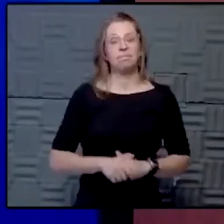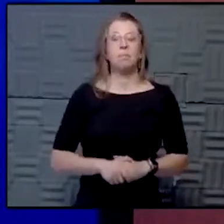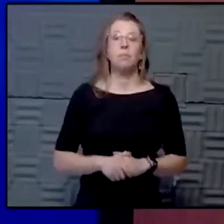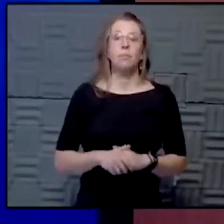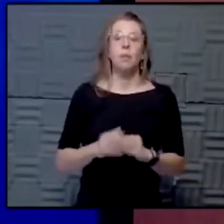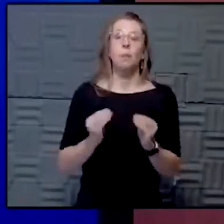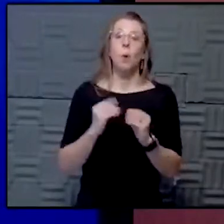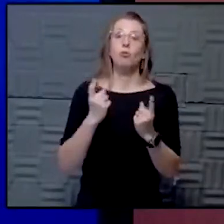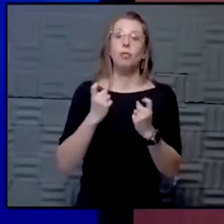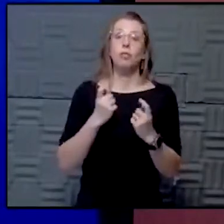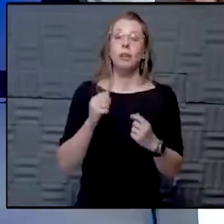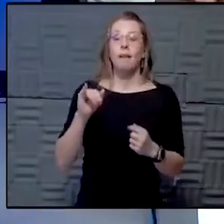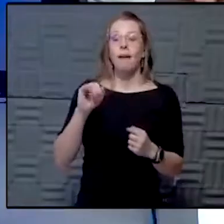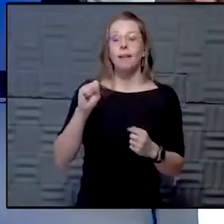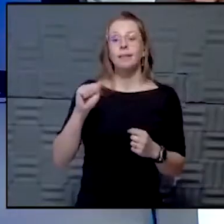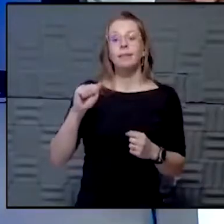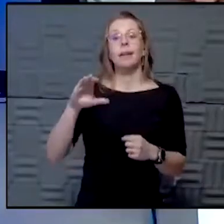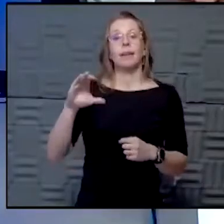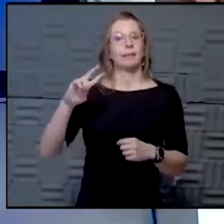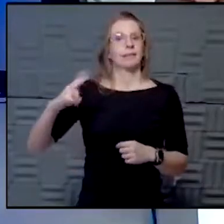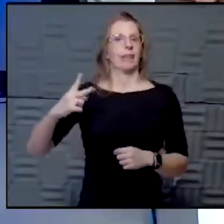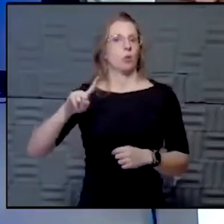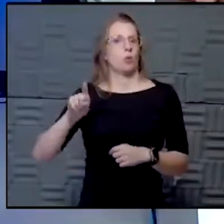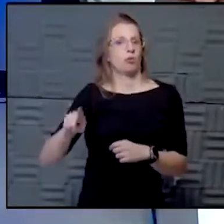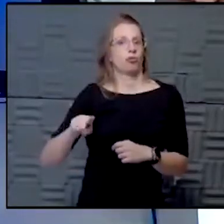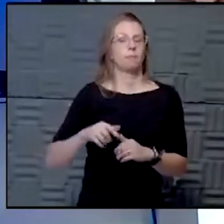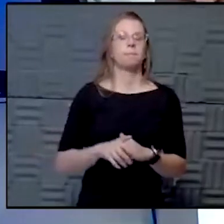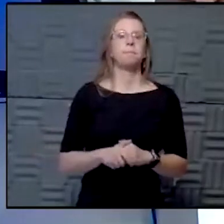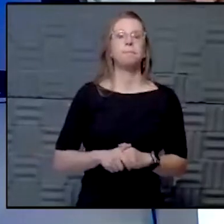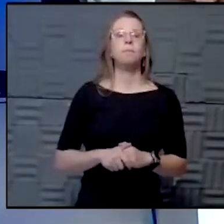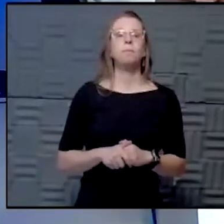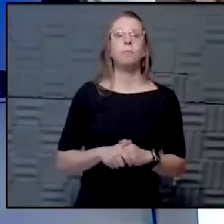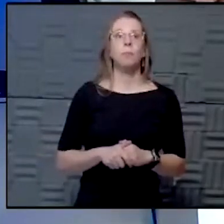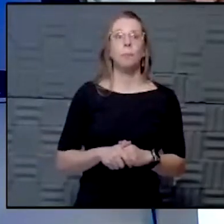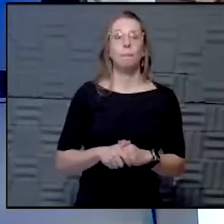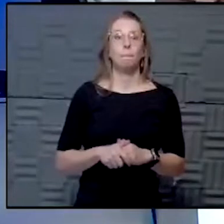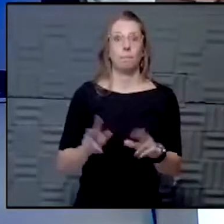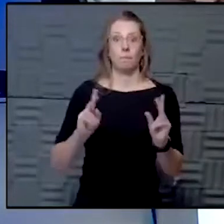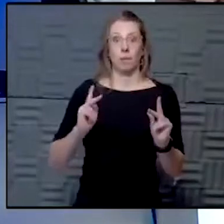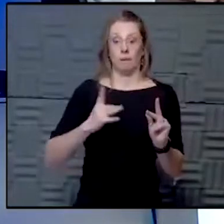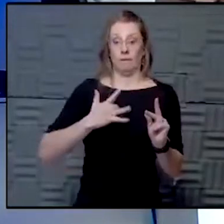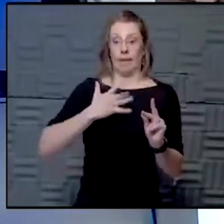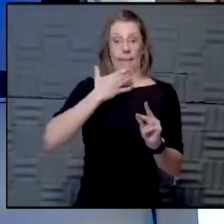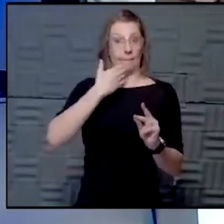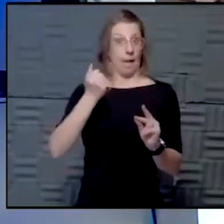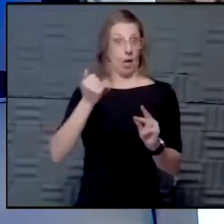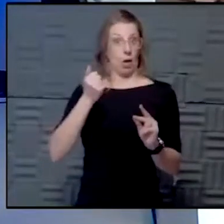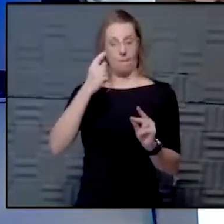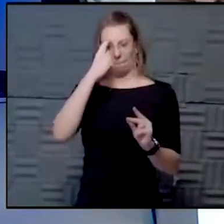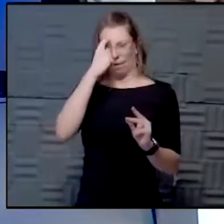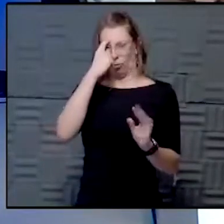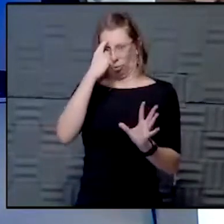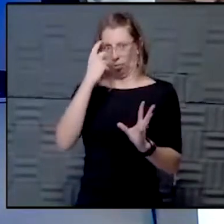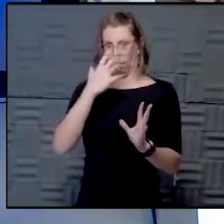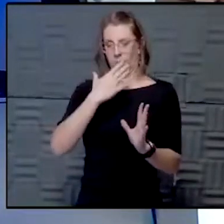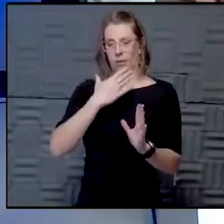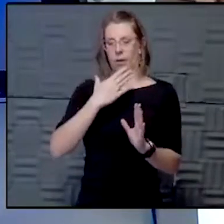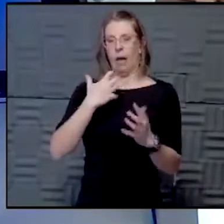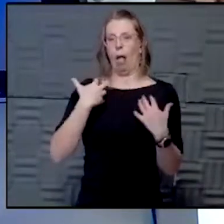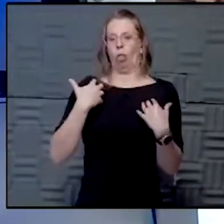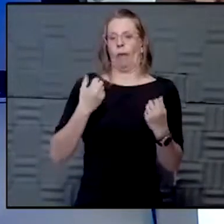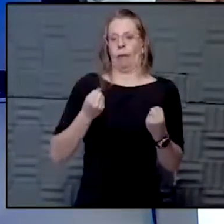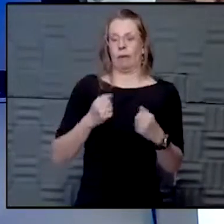Other questions, Jill? Yeah, Isaac had a follow-up question, which he asks, are people feeling better mentally,